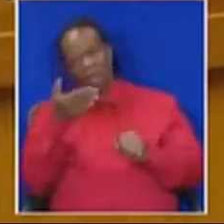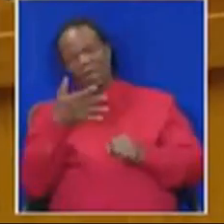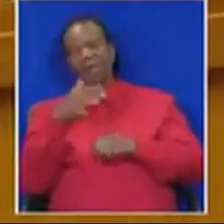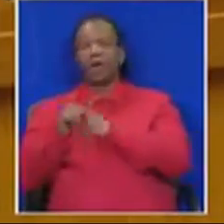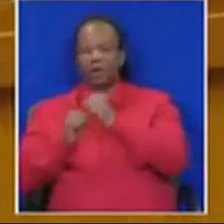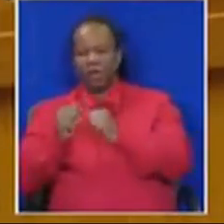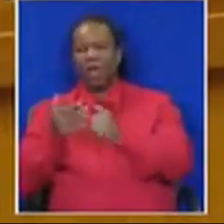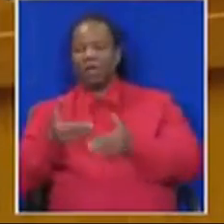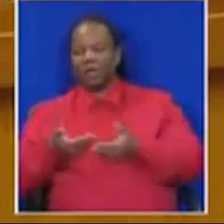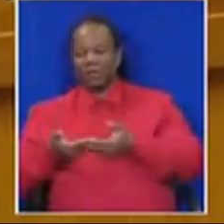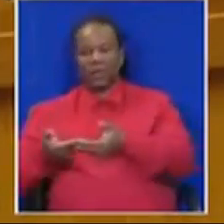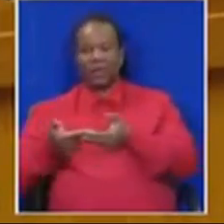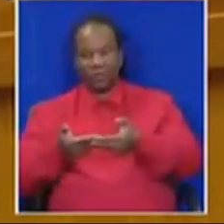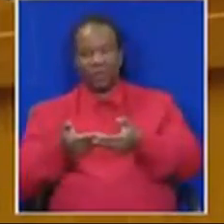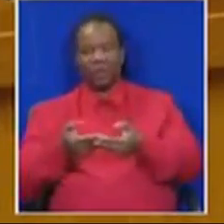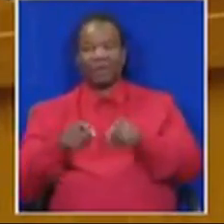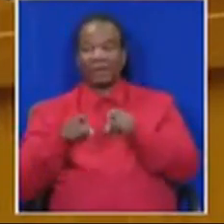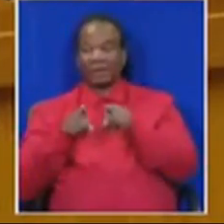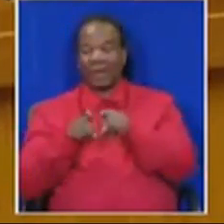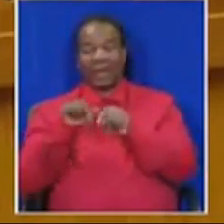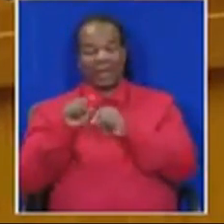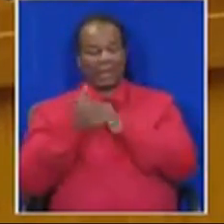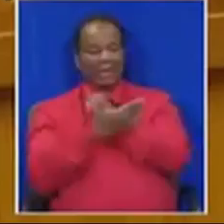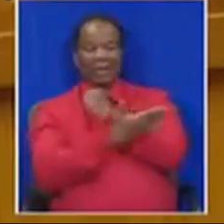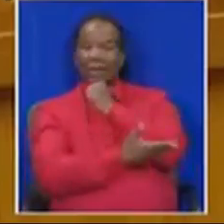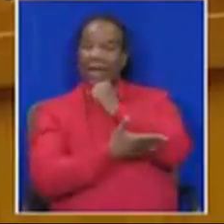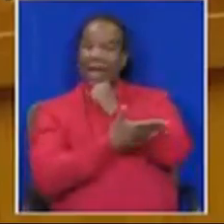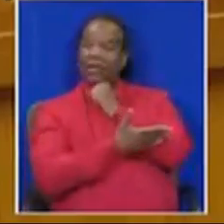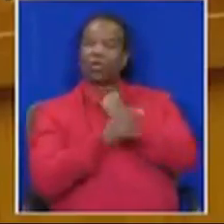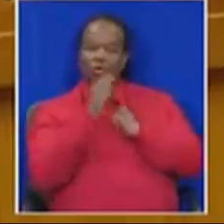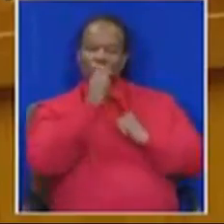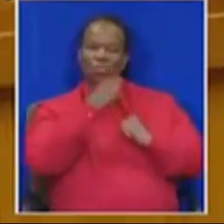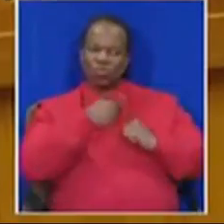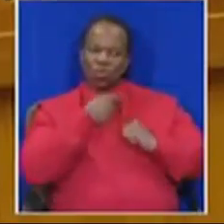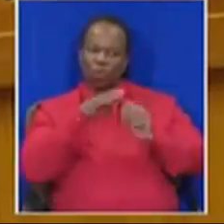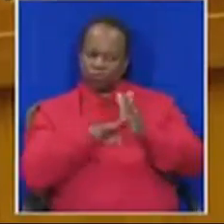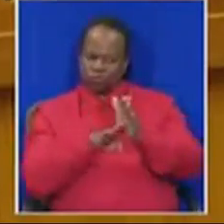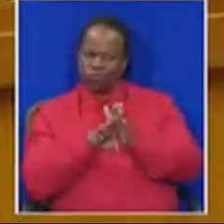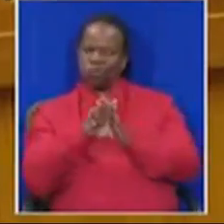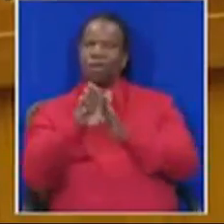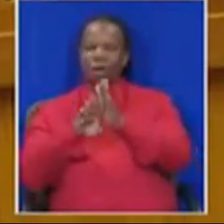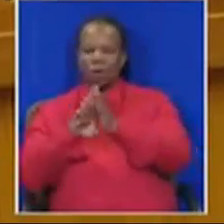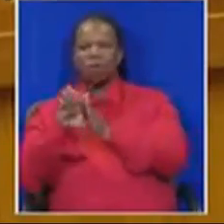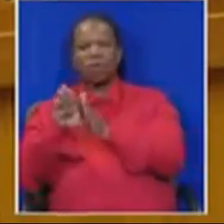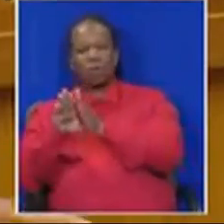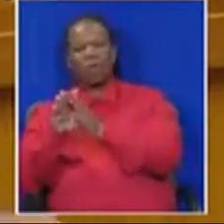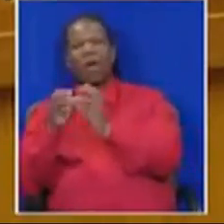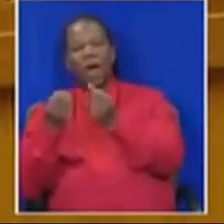during which our country made significant progress in several areas of development.